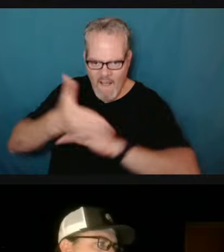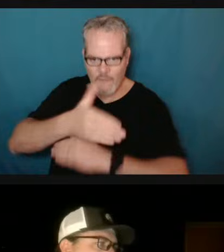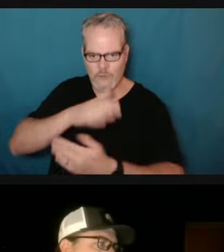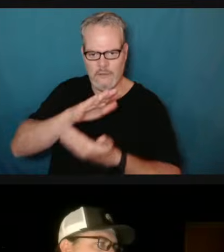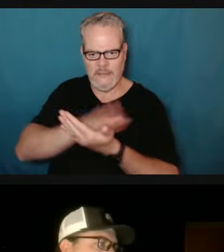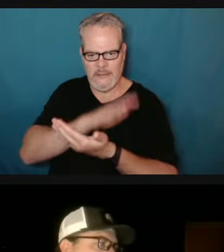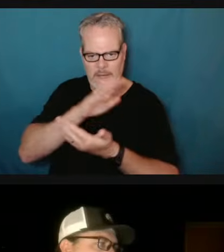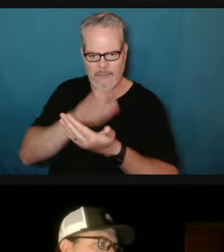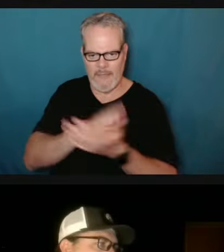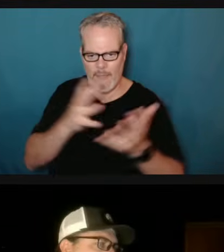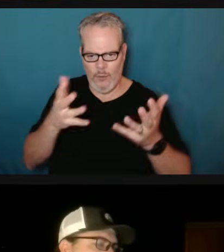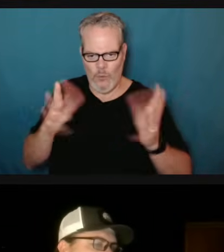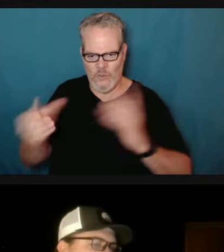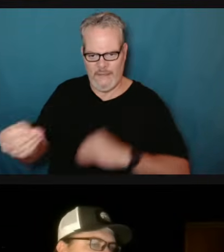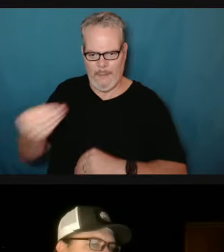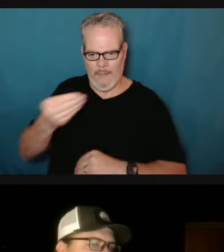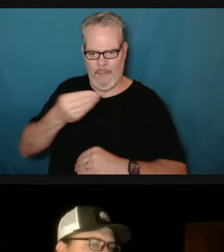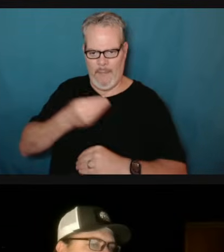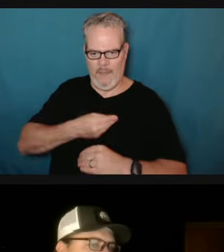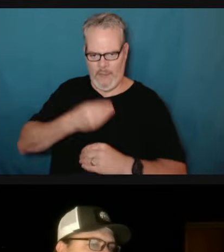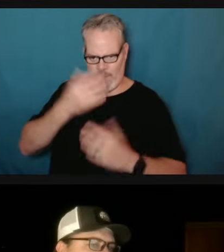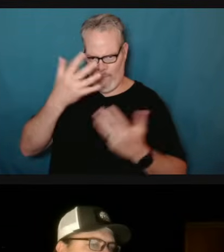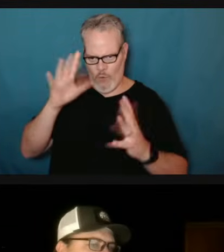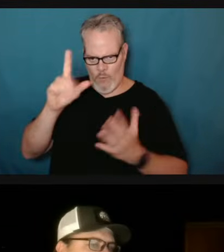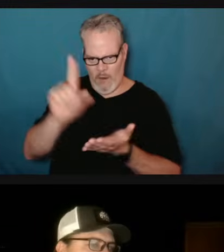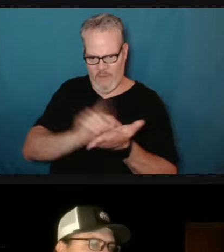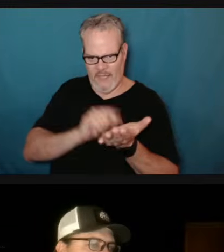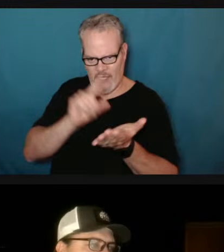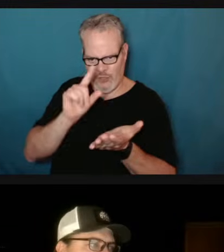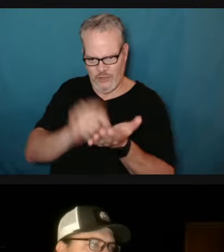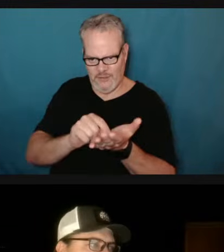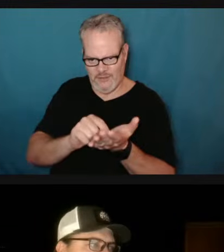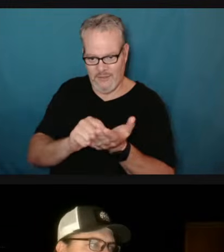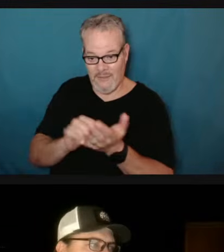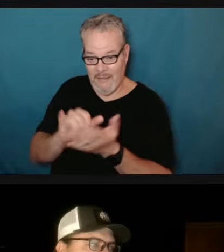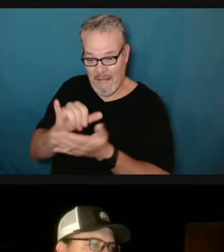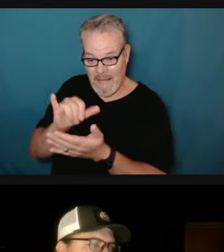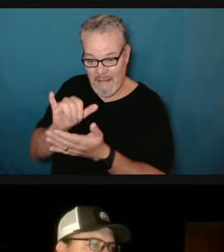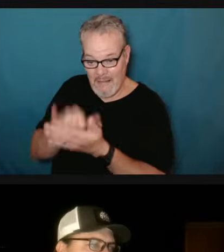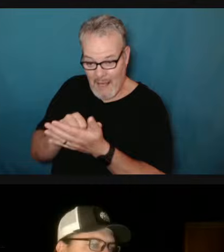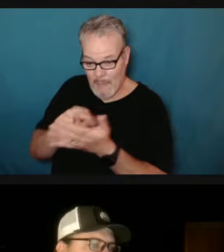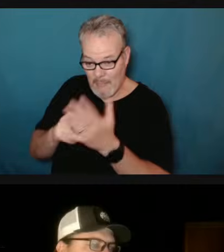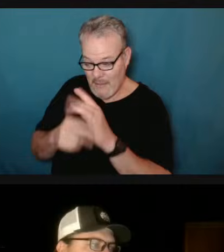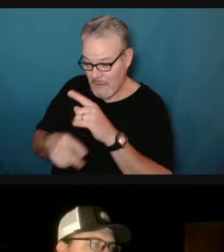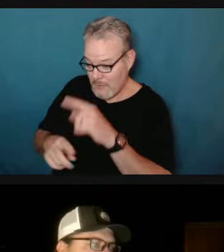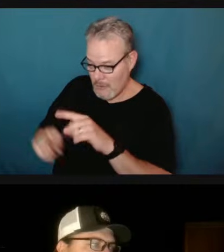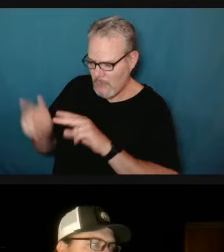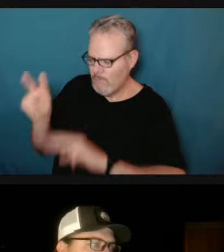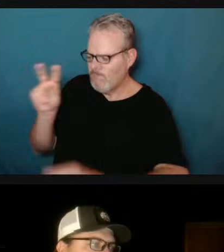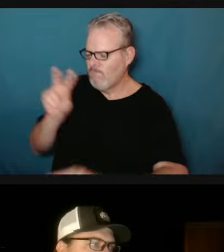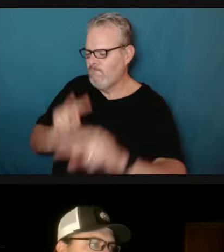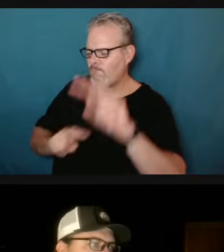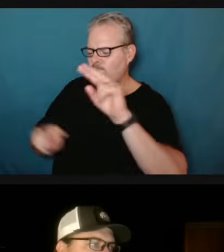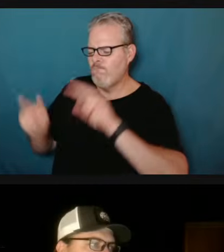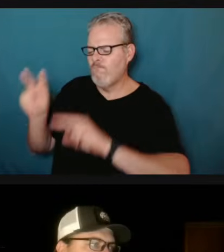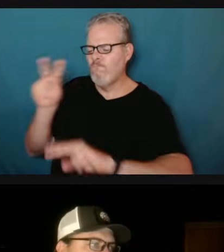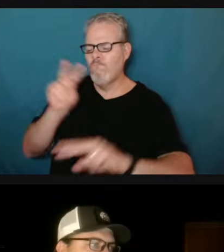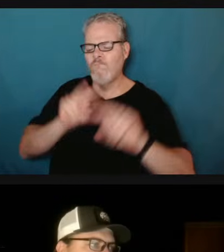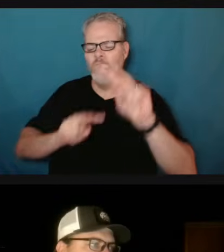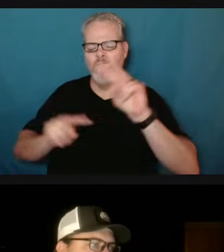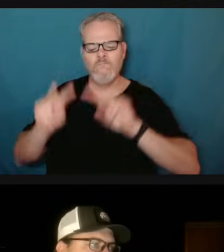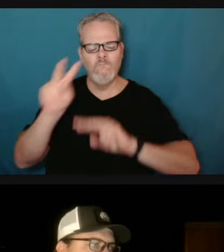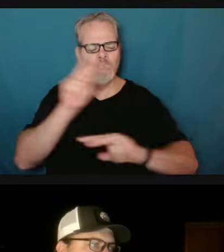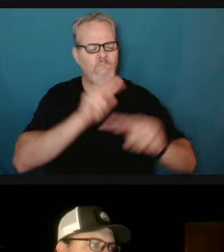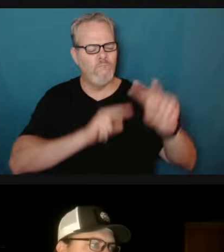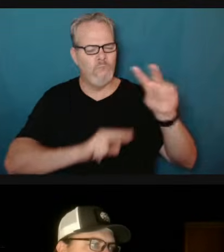So that is how Don took 100 years of observations and maps and new